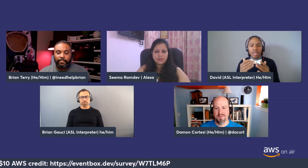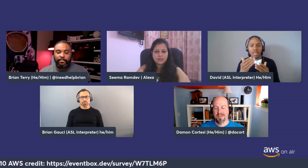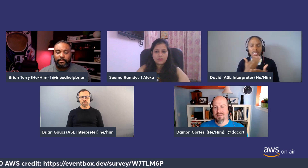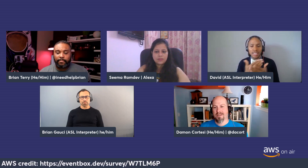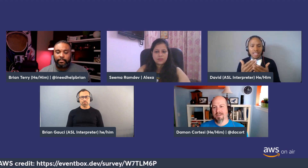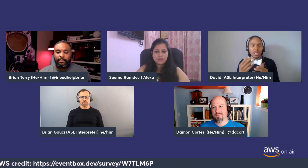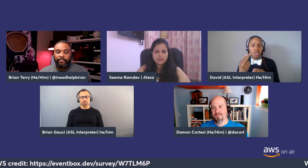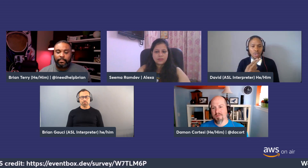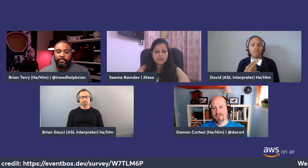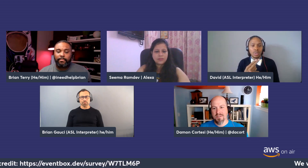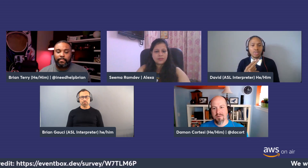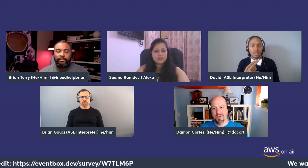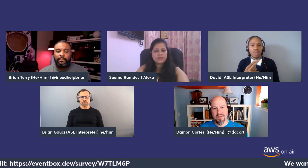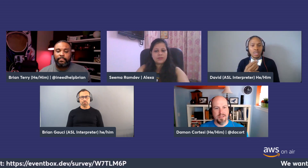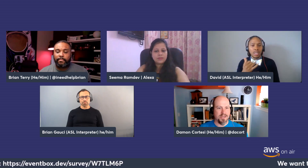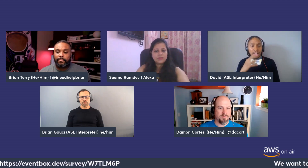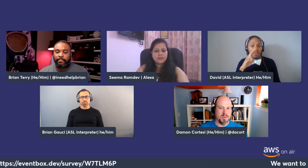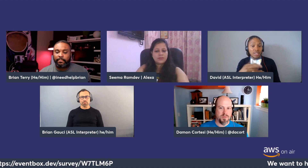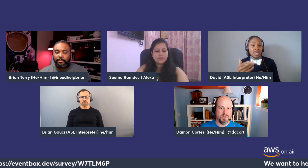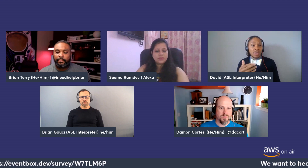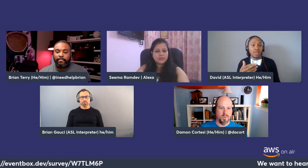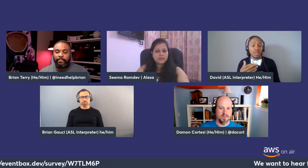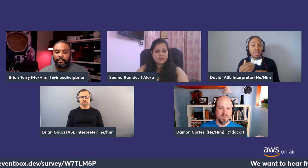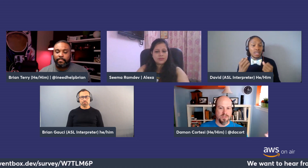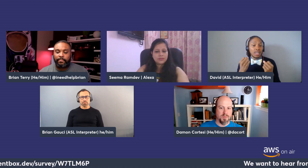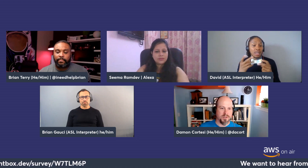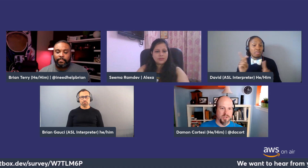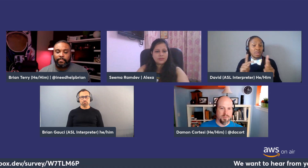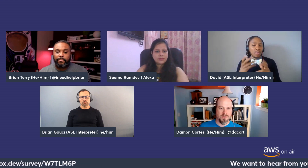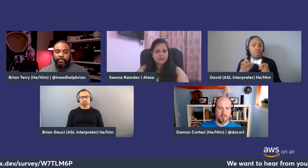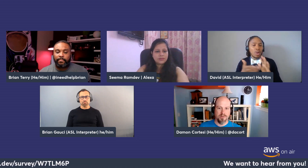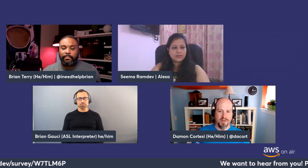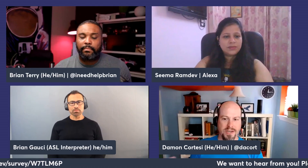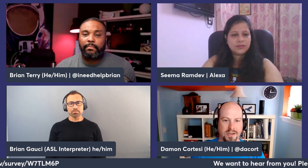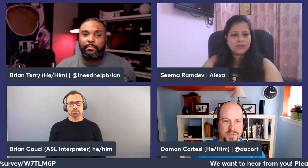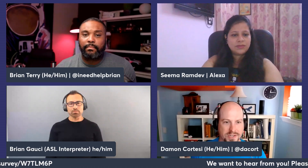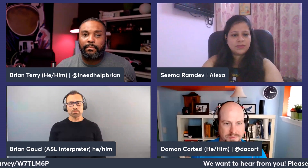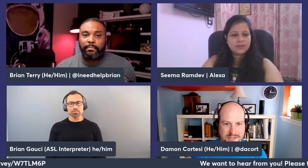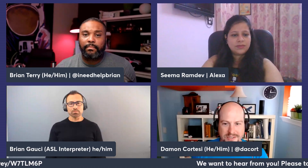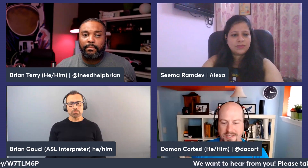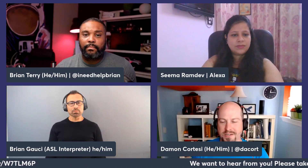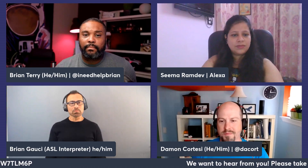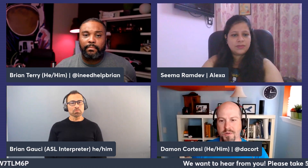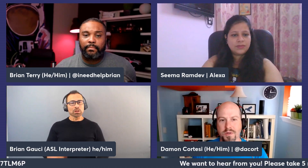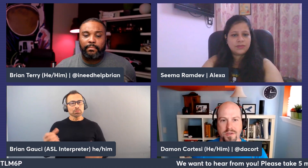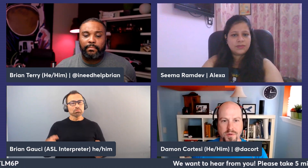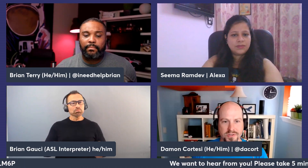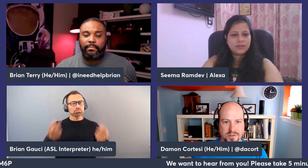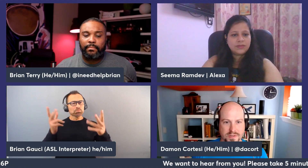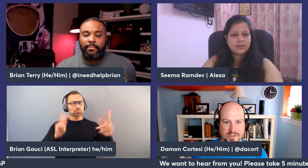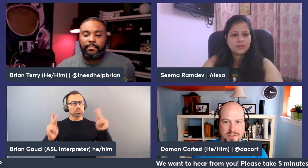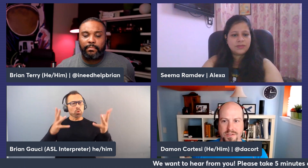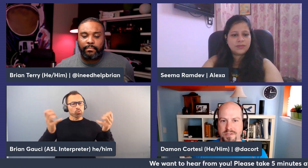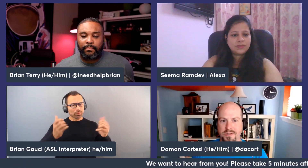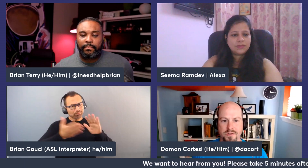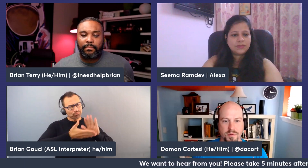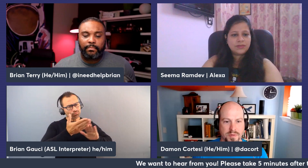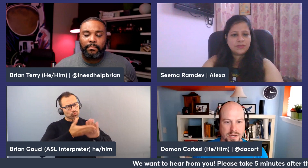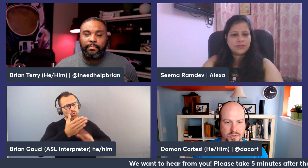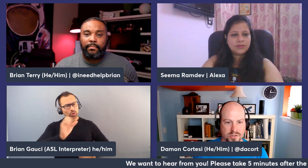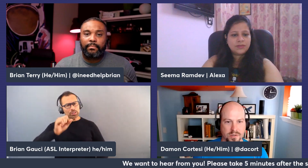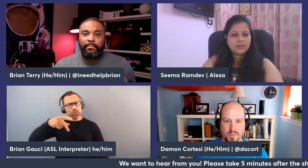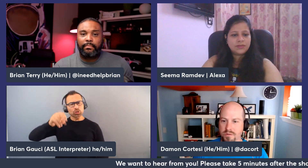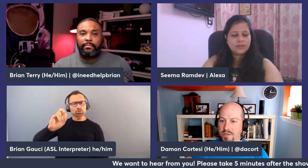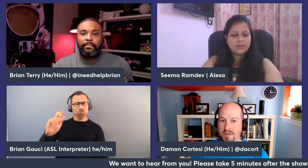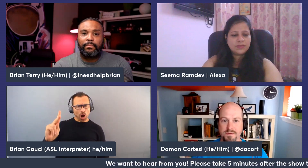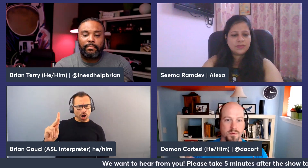of fun stuff. Well, it turns out a lot of people just want to run Spark jobs or want to run Hive jobs. So with EMR Serverless, it's a new